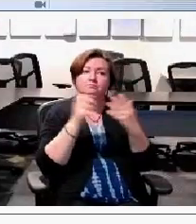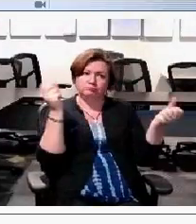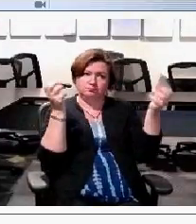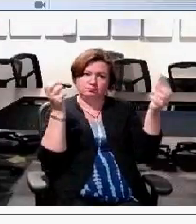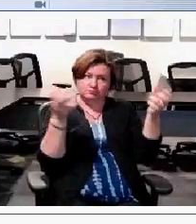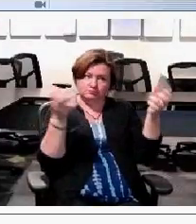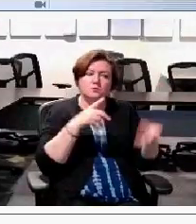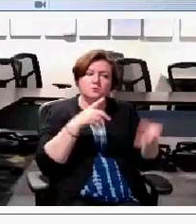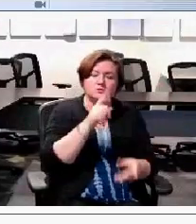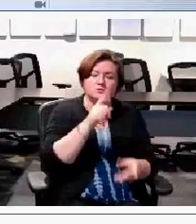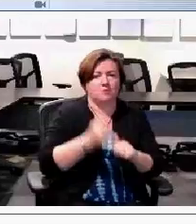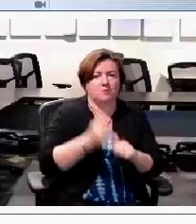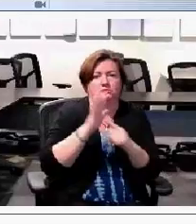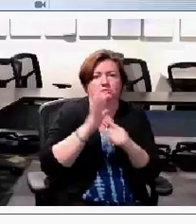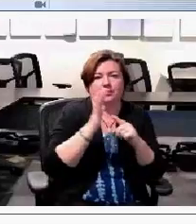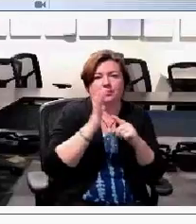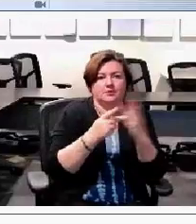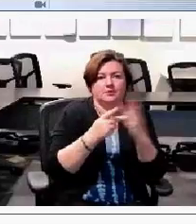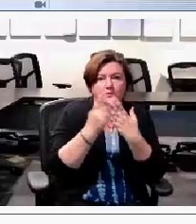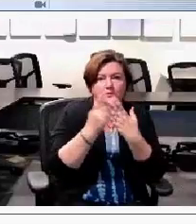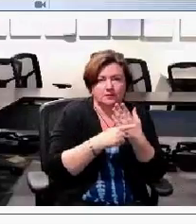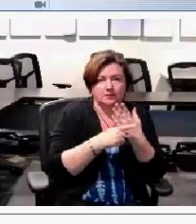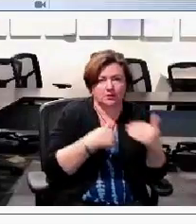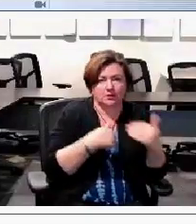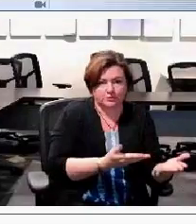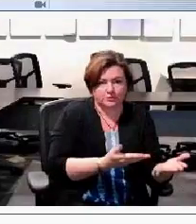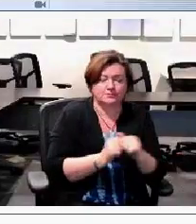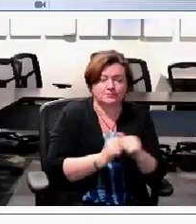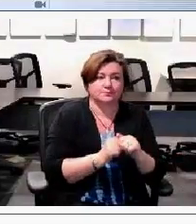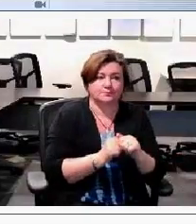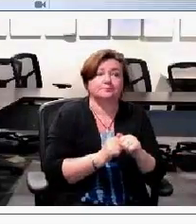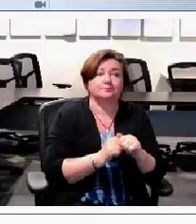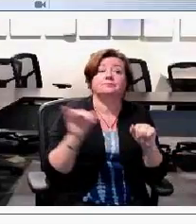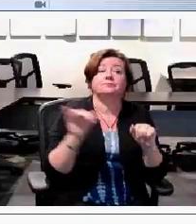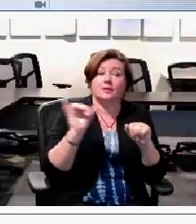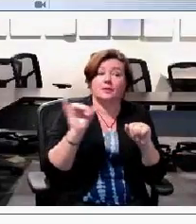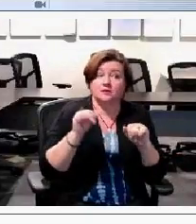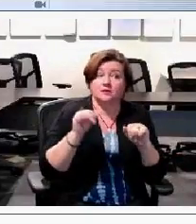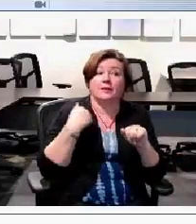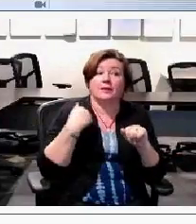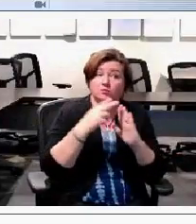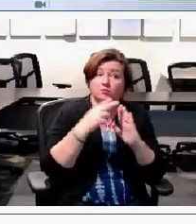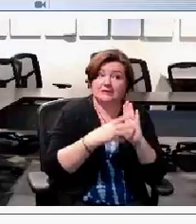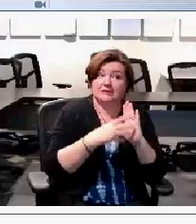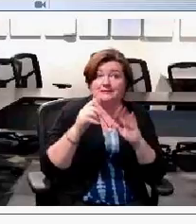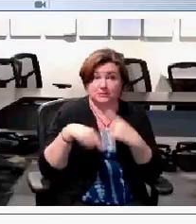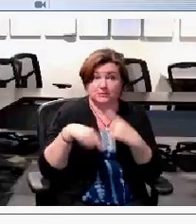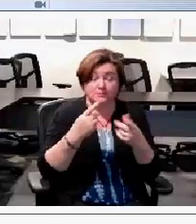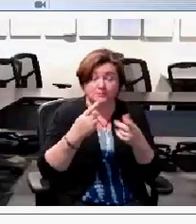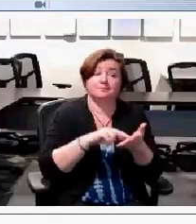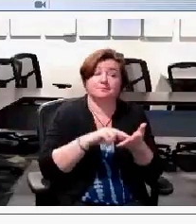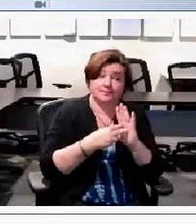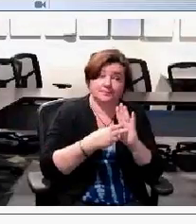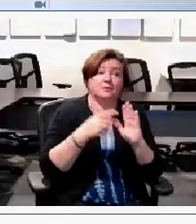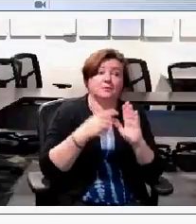one of the popular programs that we offer. We have Sign, where we're